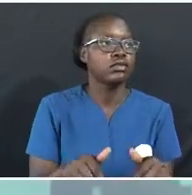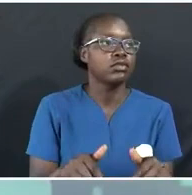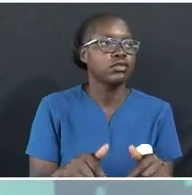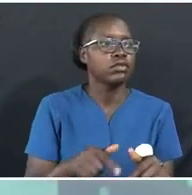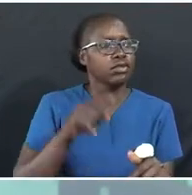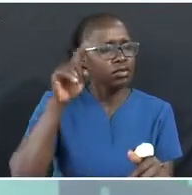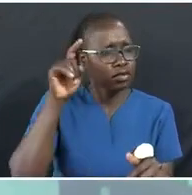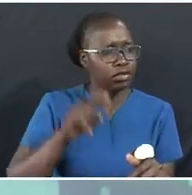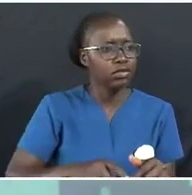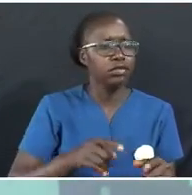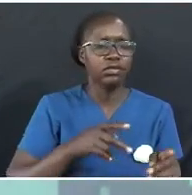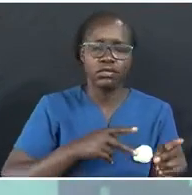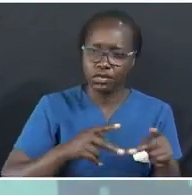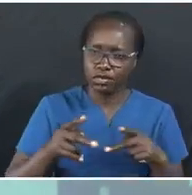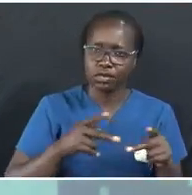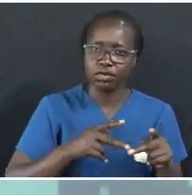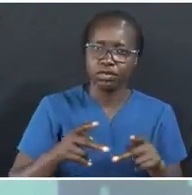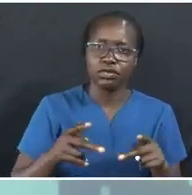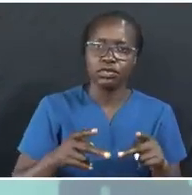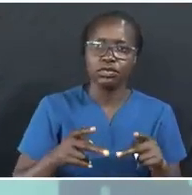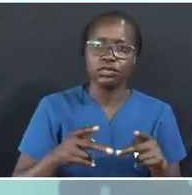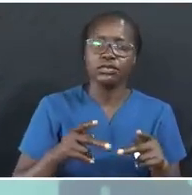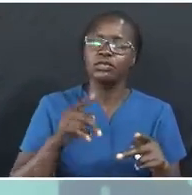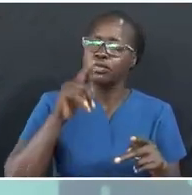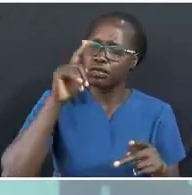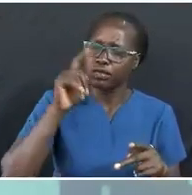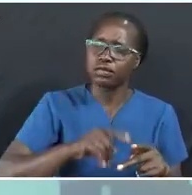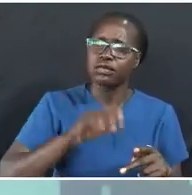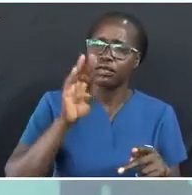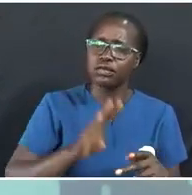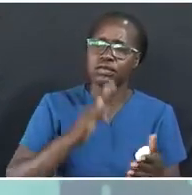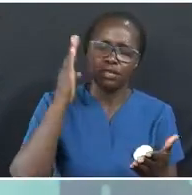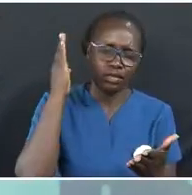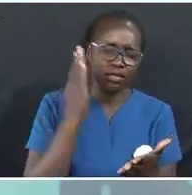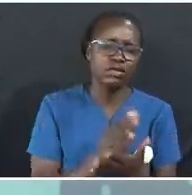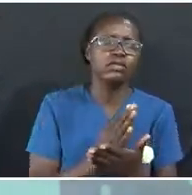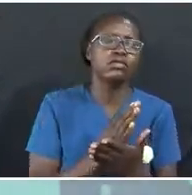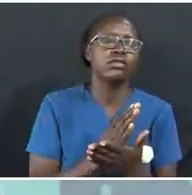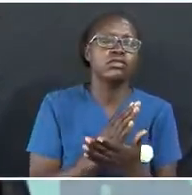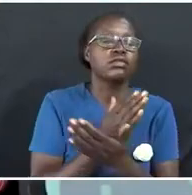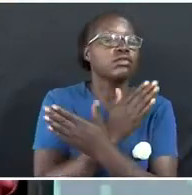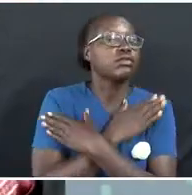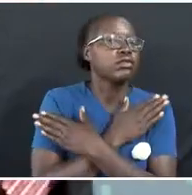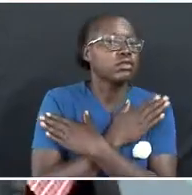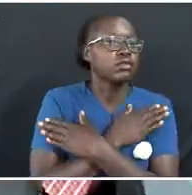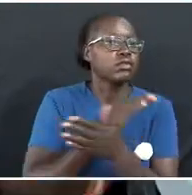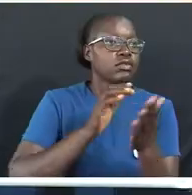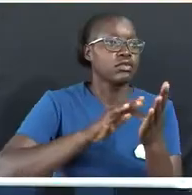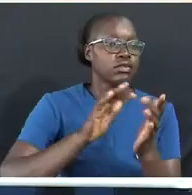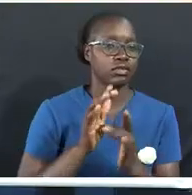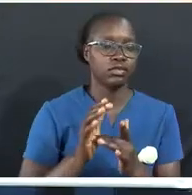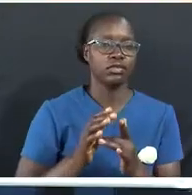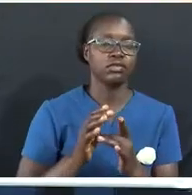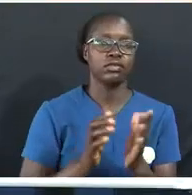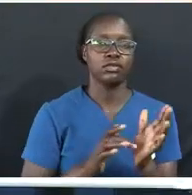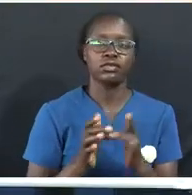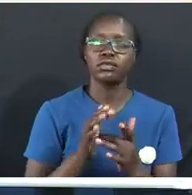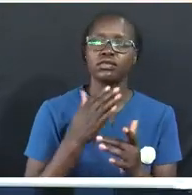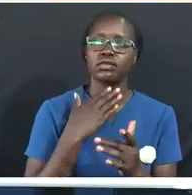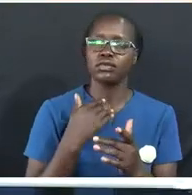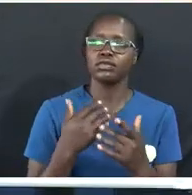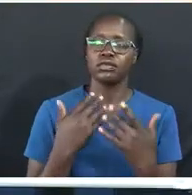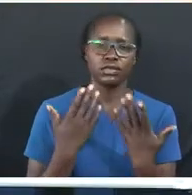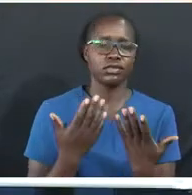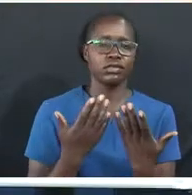be a day when you must be a true, a real friend of Jesus. Jesus wants to renew